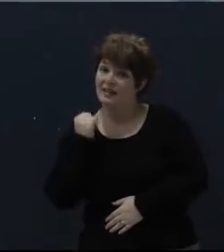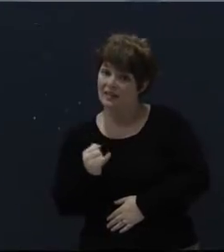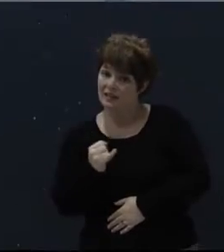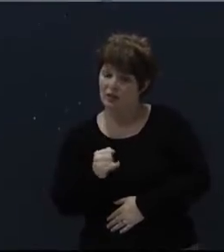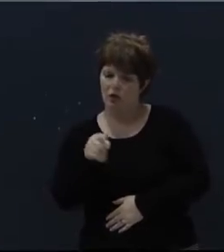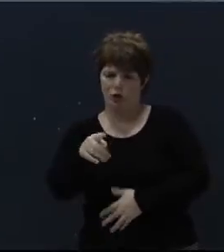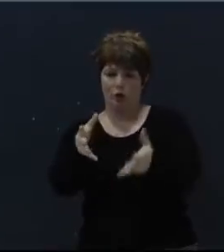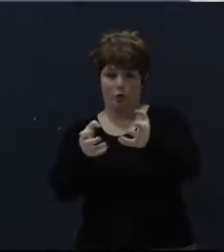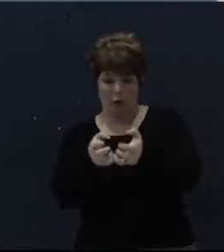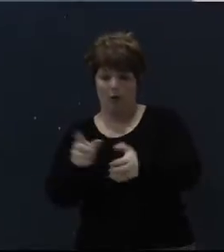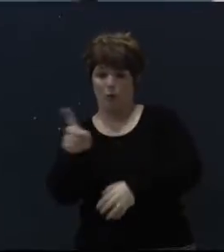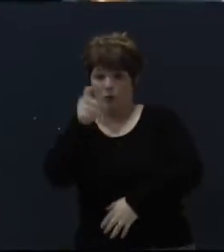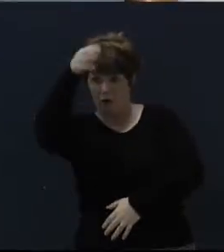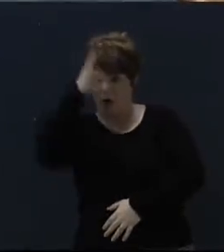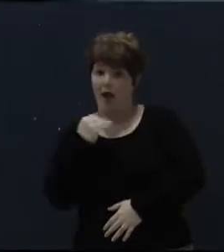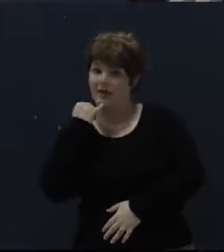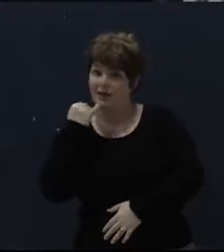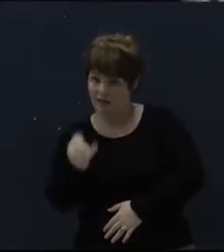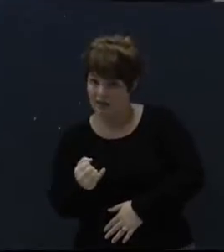You really want where God is?